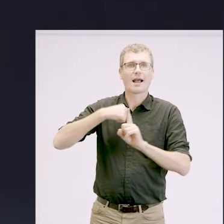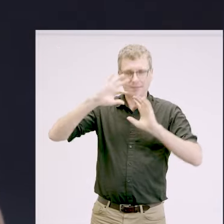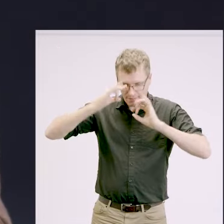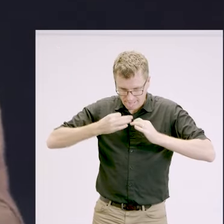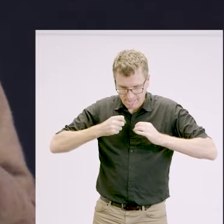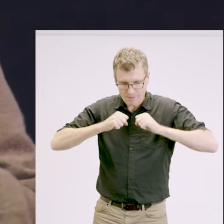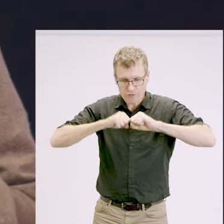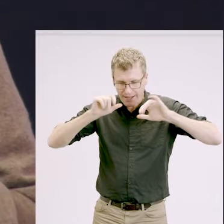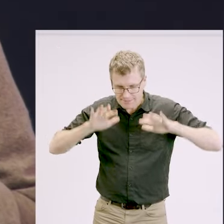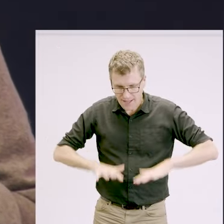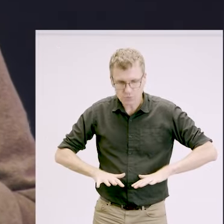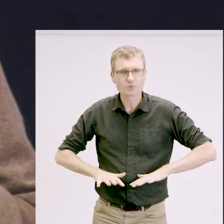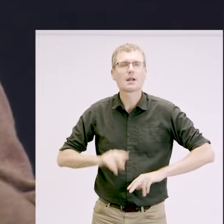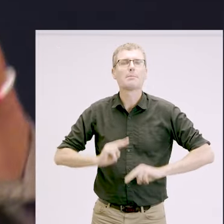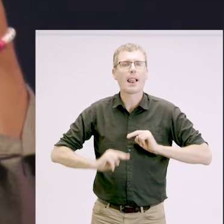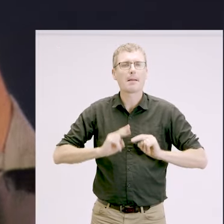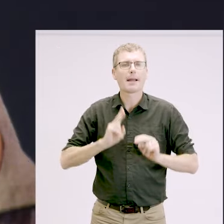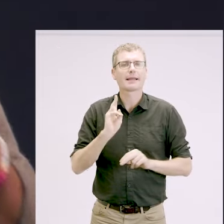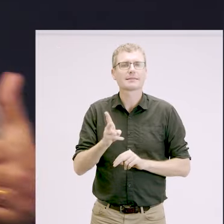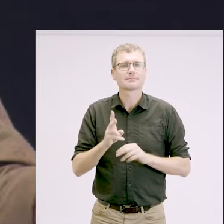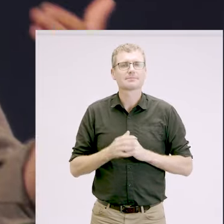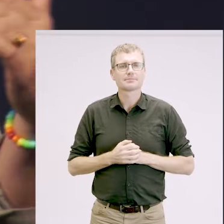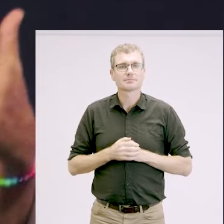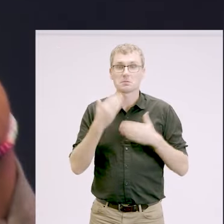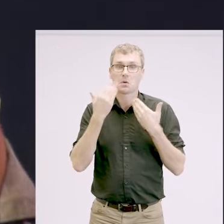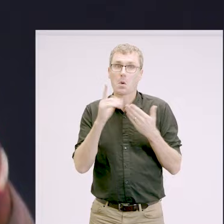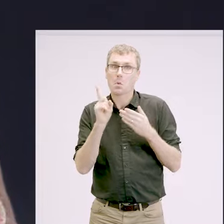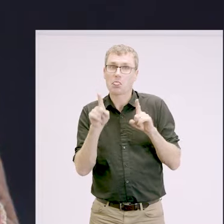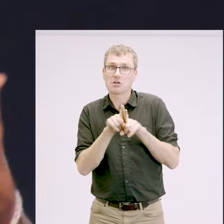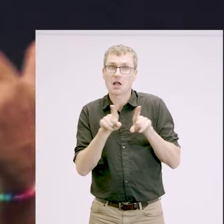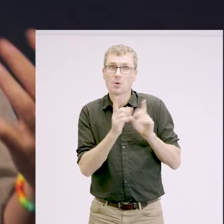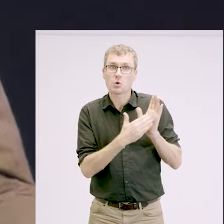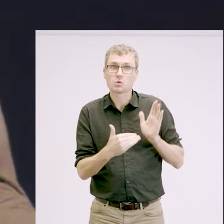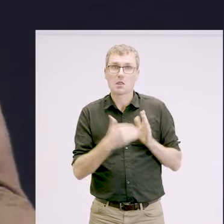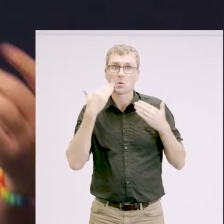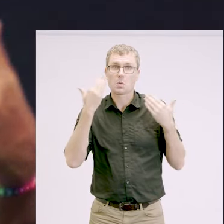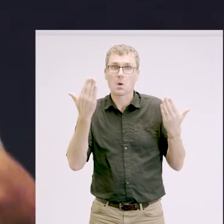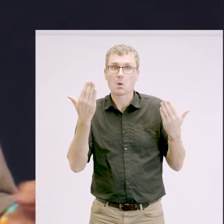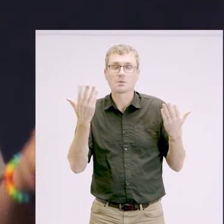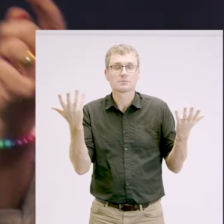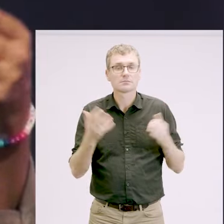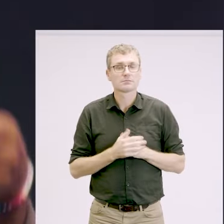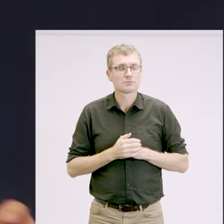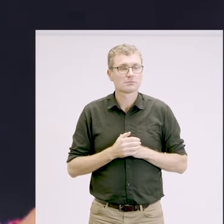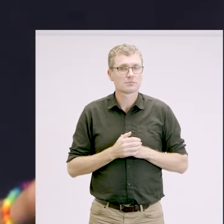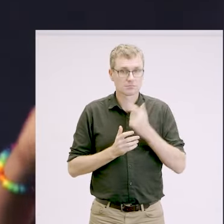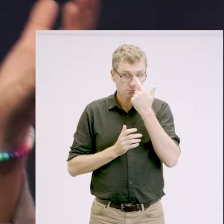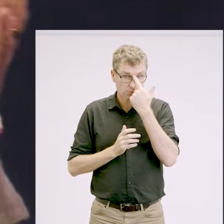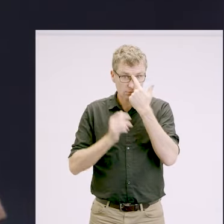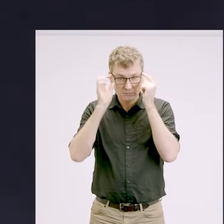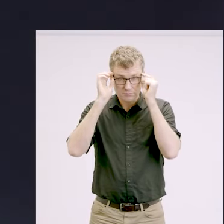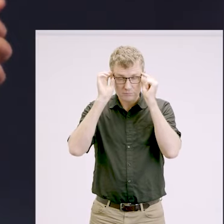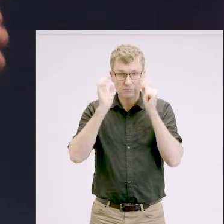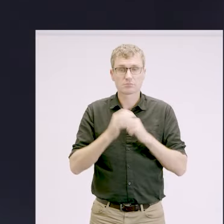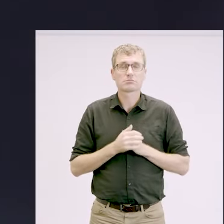right? And of course, I don't know your country enough to know what the analogous things would be, but I'm sure that the Lord may bring some of them to